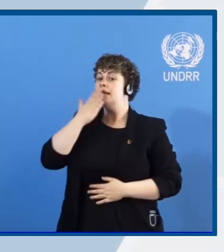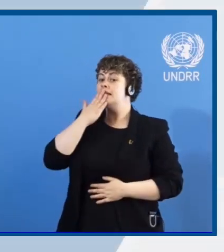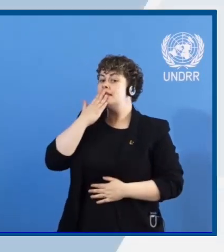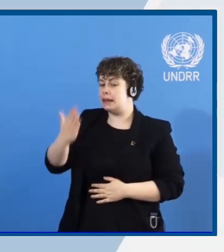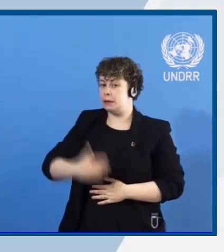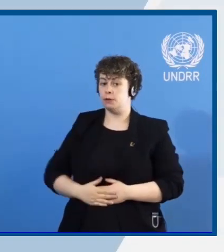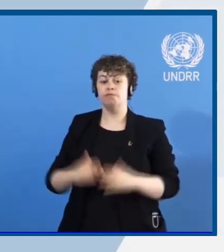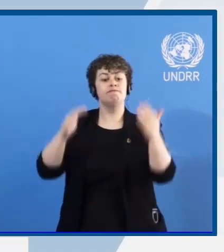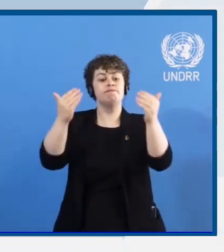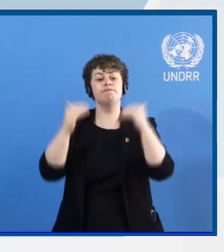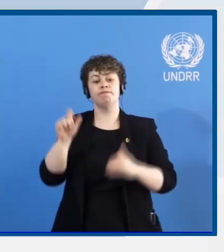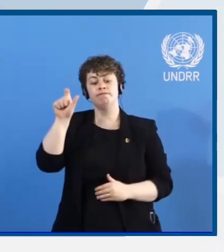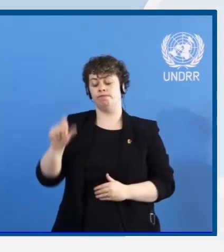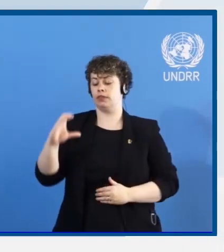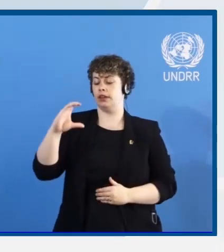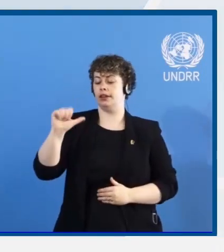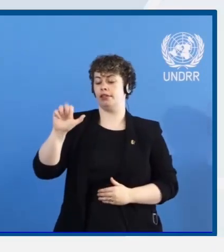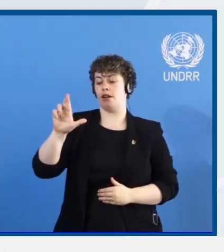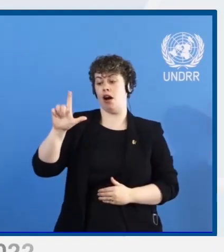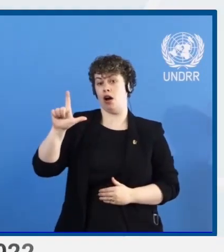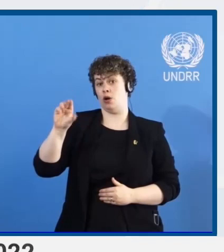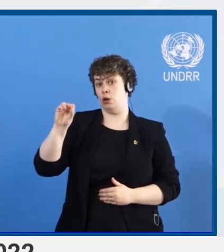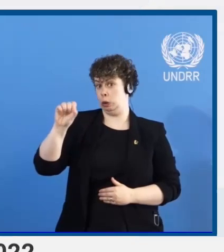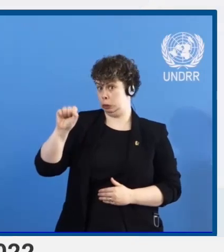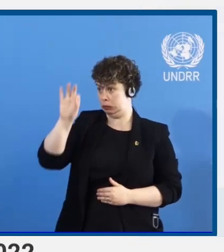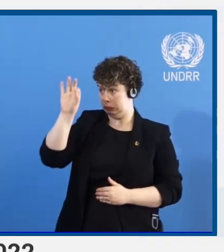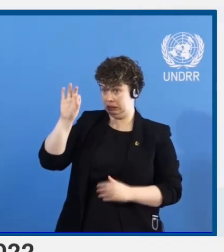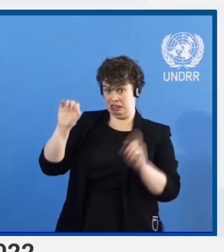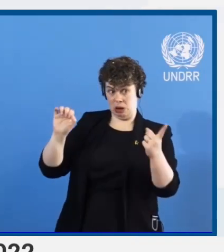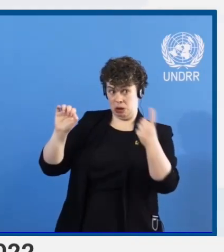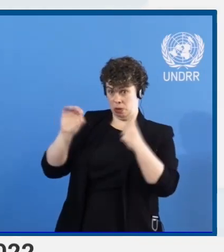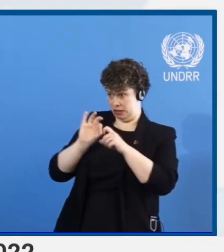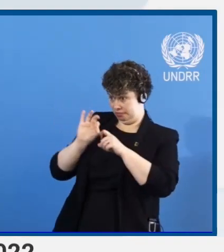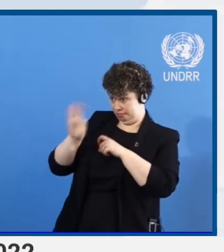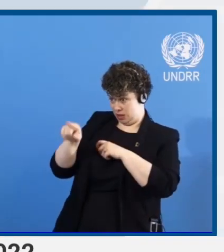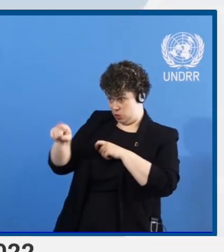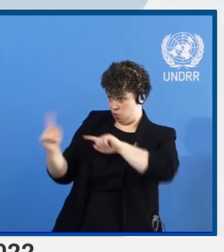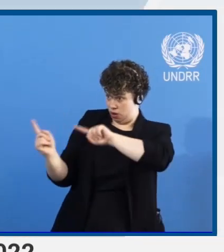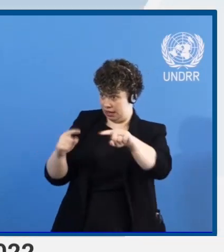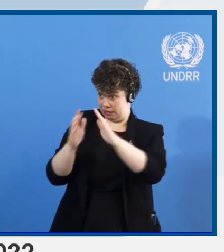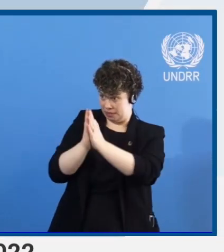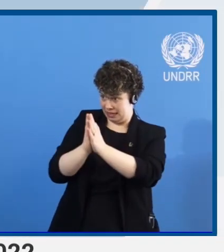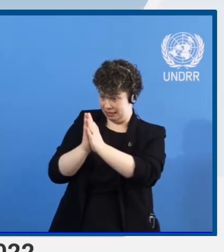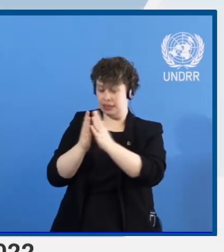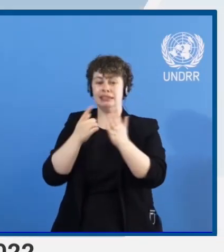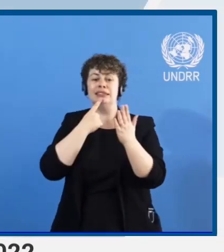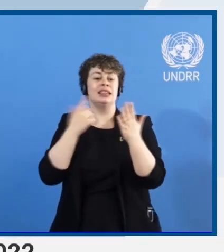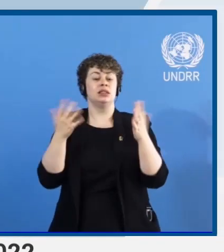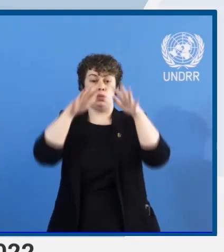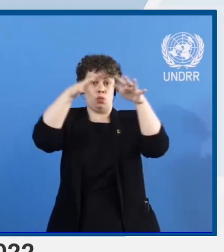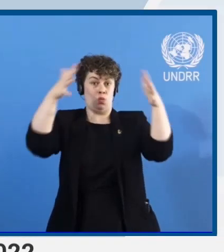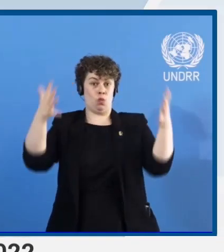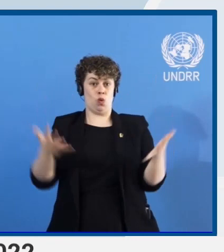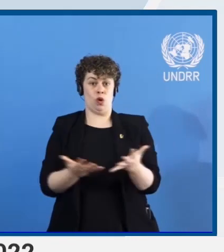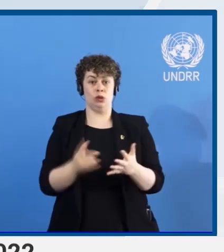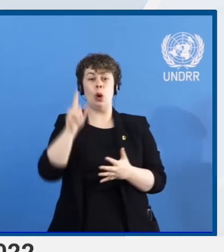I'm wondering if I can direct the third question to you. I believe about 1 billion of the world's population